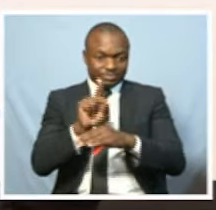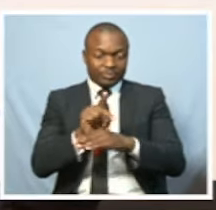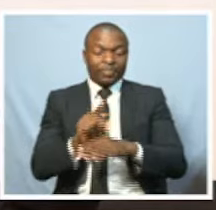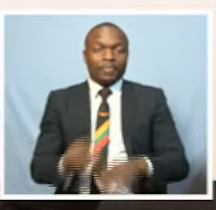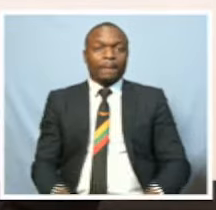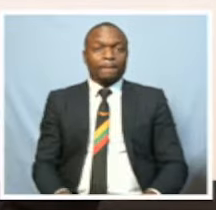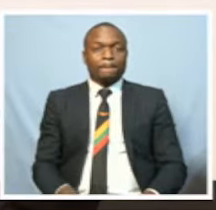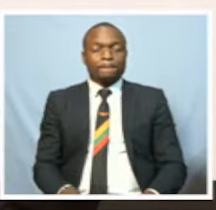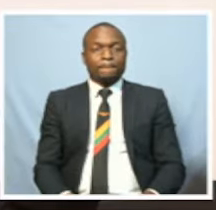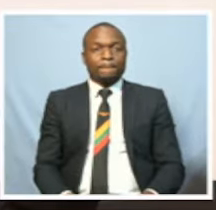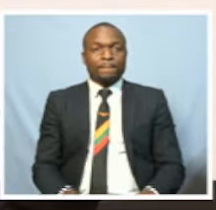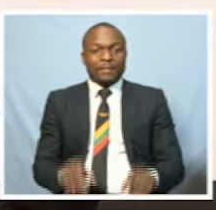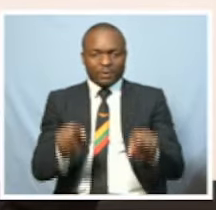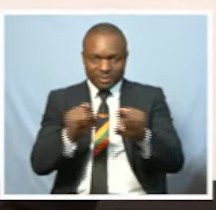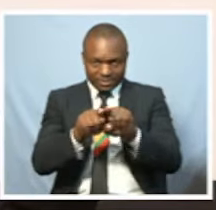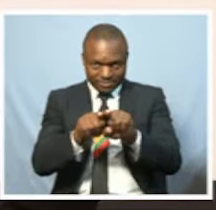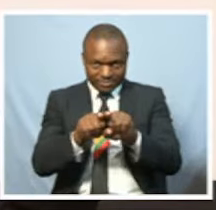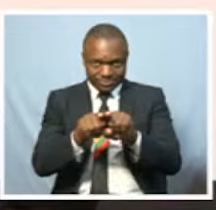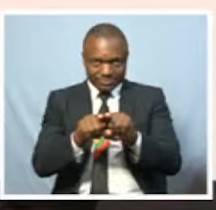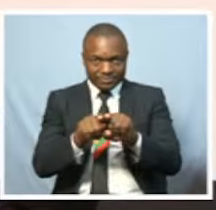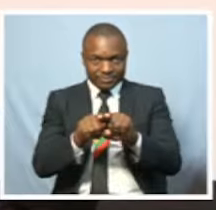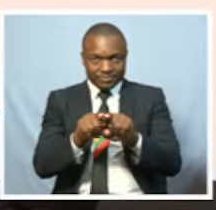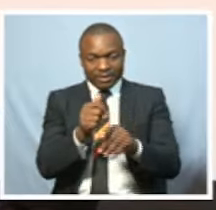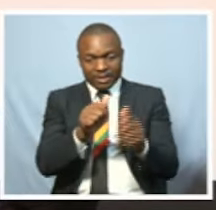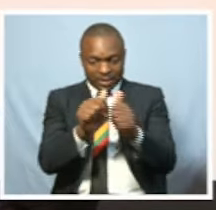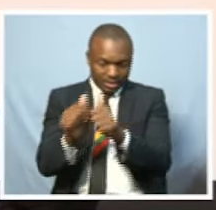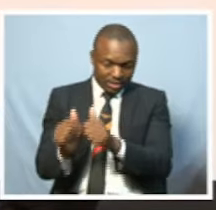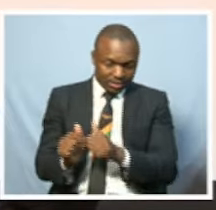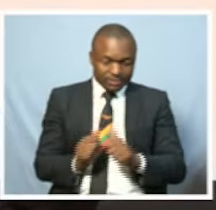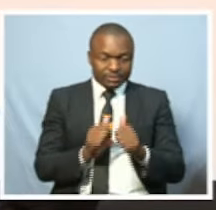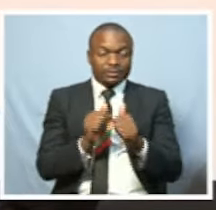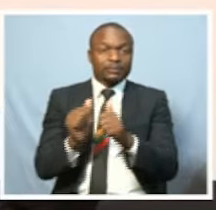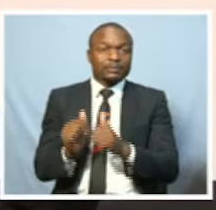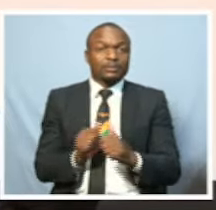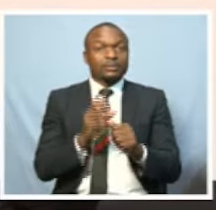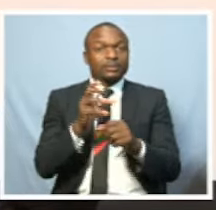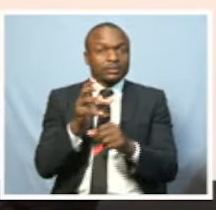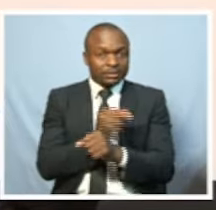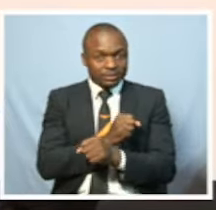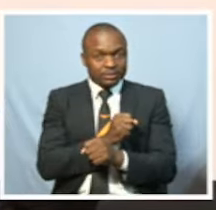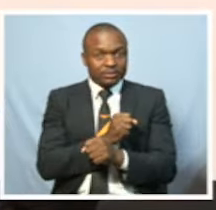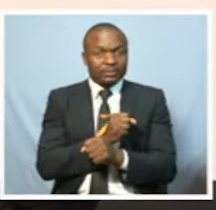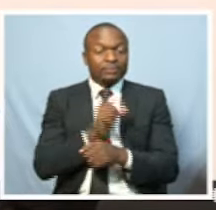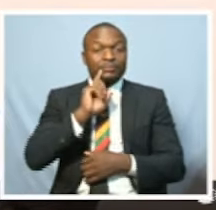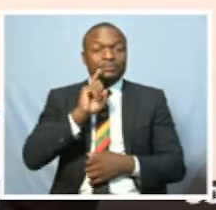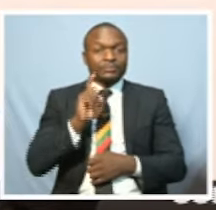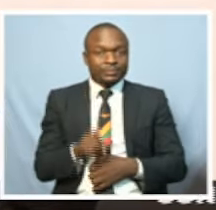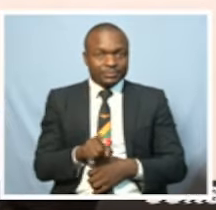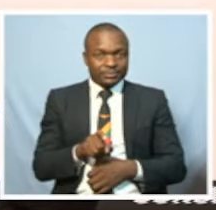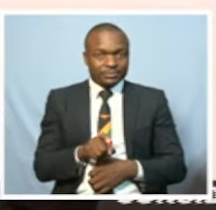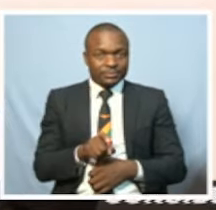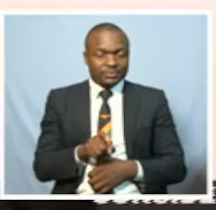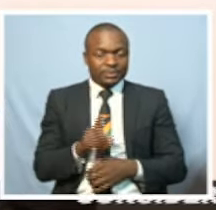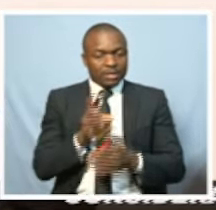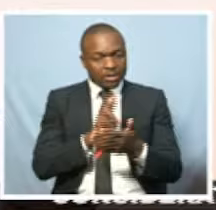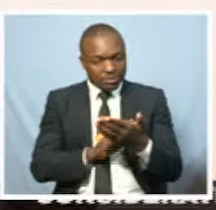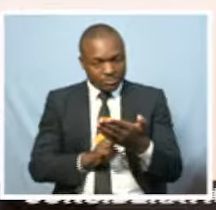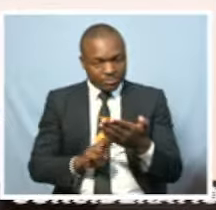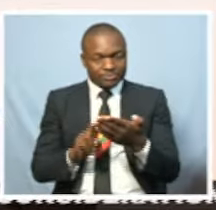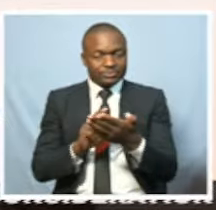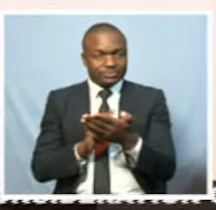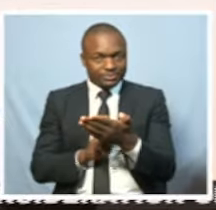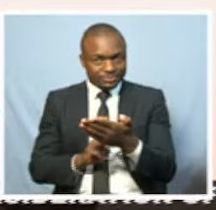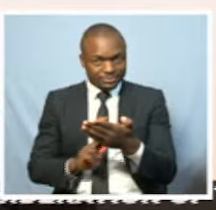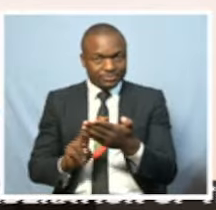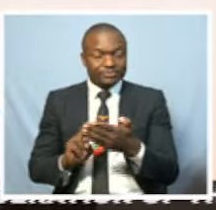And then when you go on the same, when you go to action taken, it must read, because